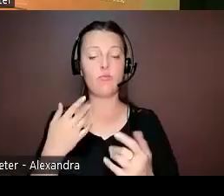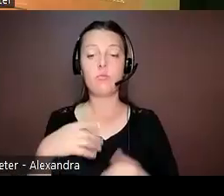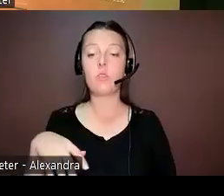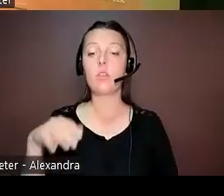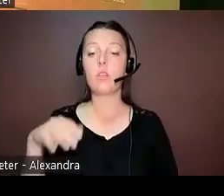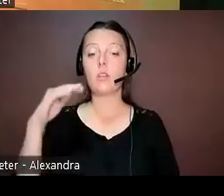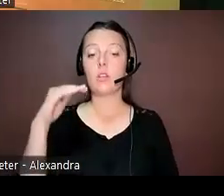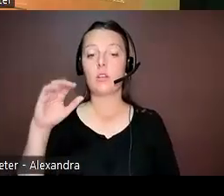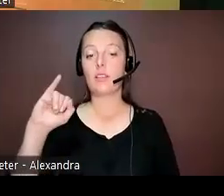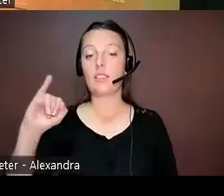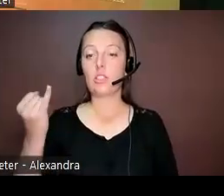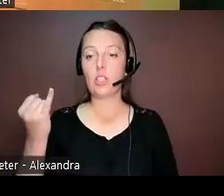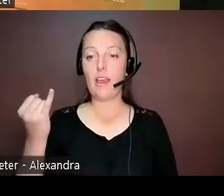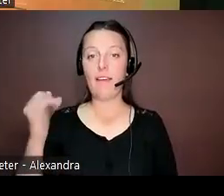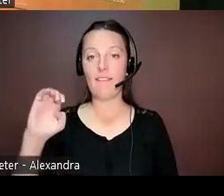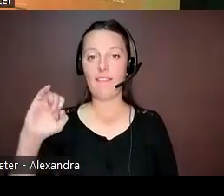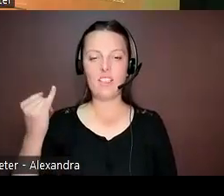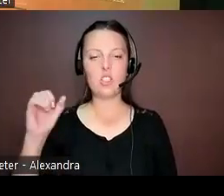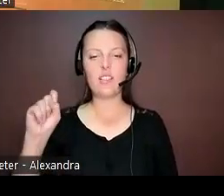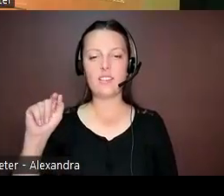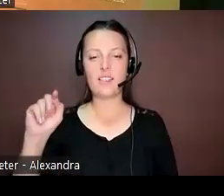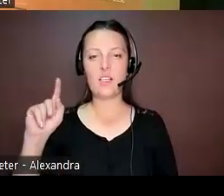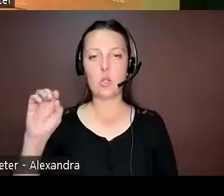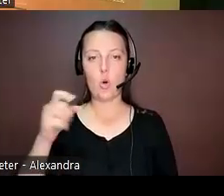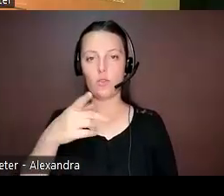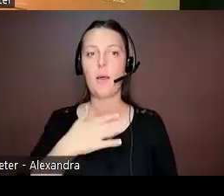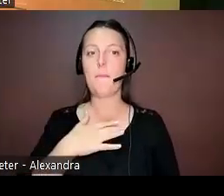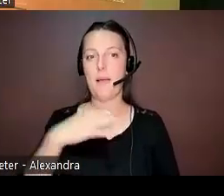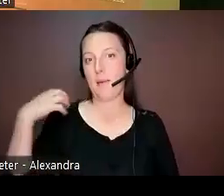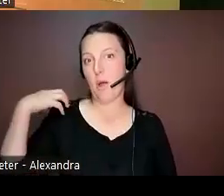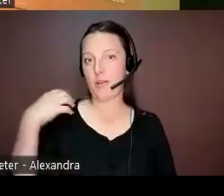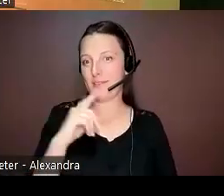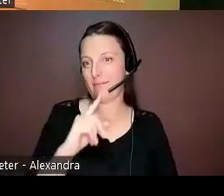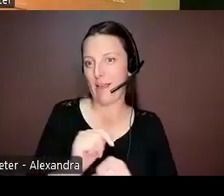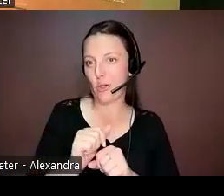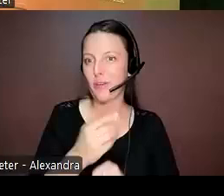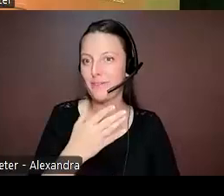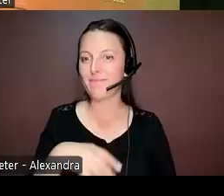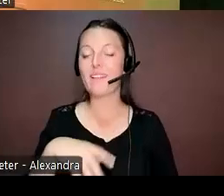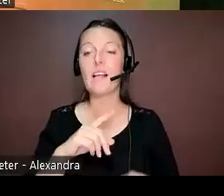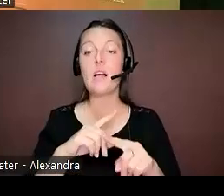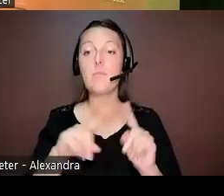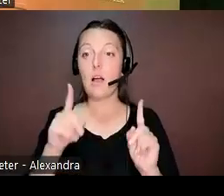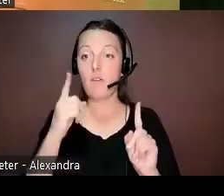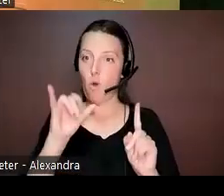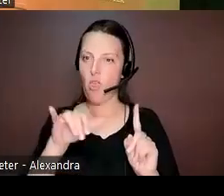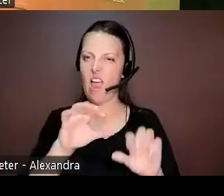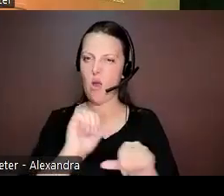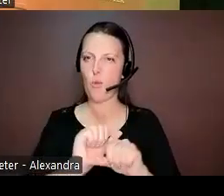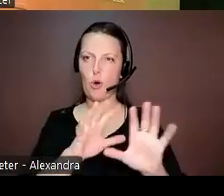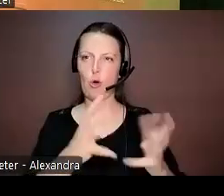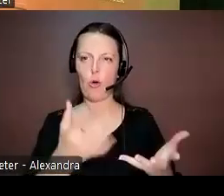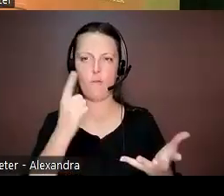actually. And now, in order to prepare for that work, I did a